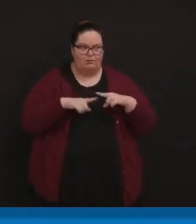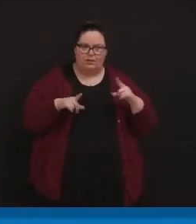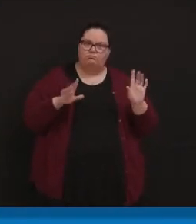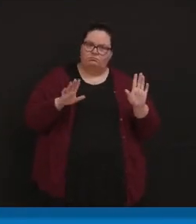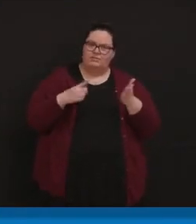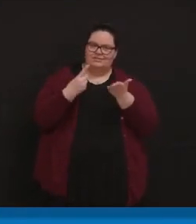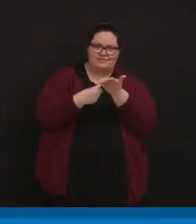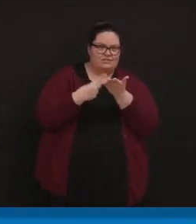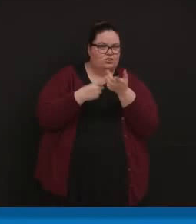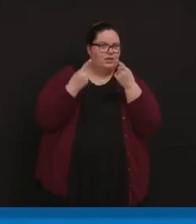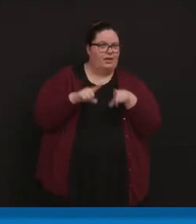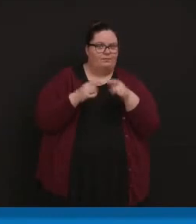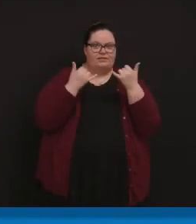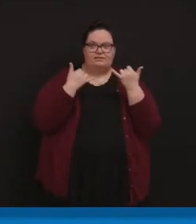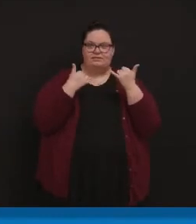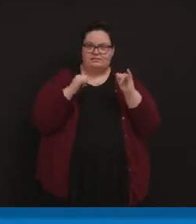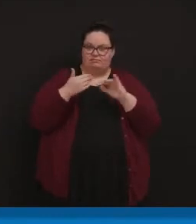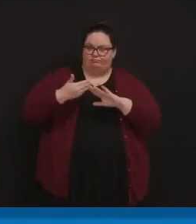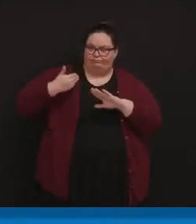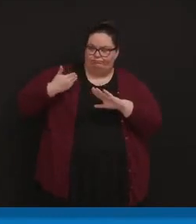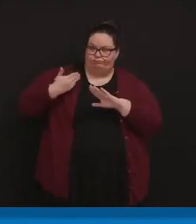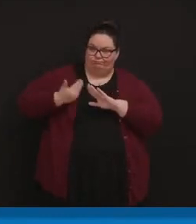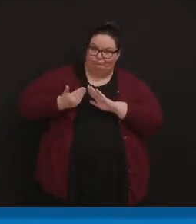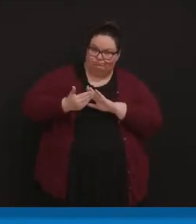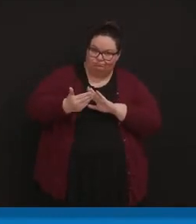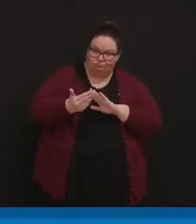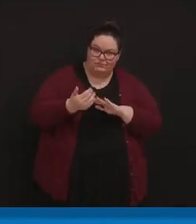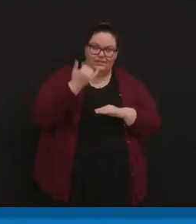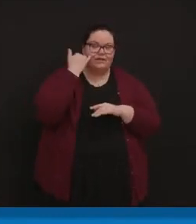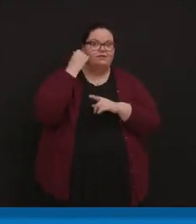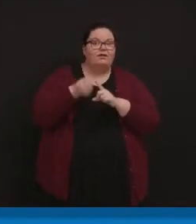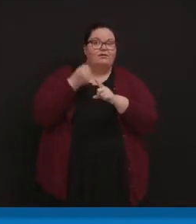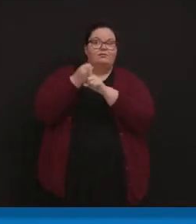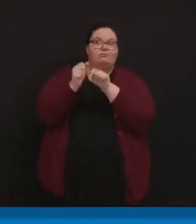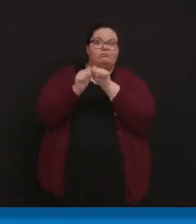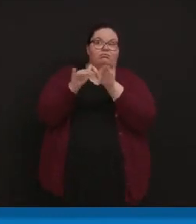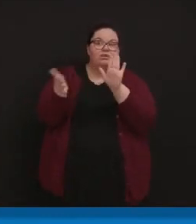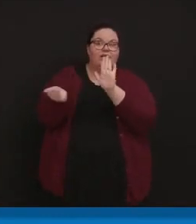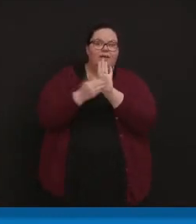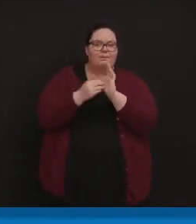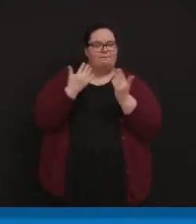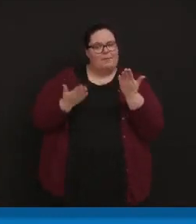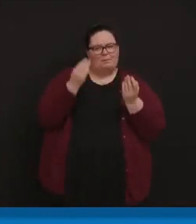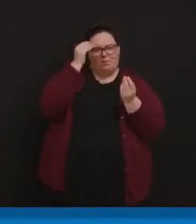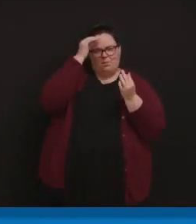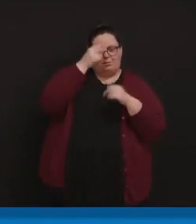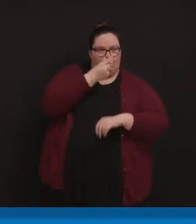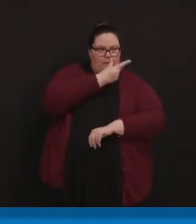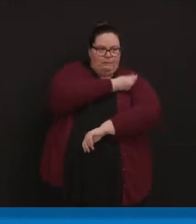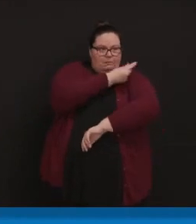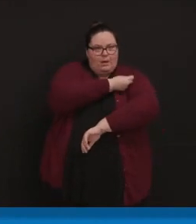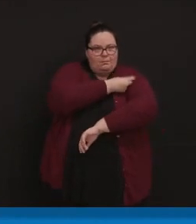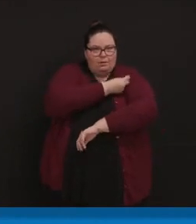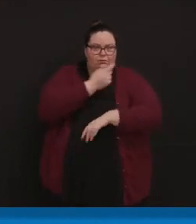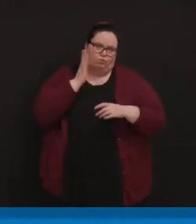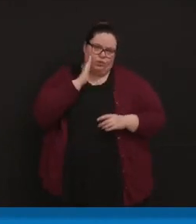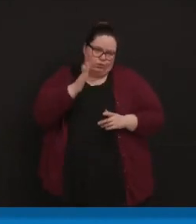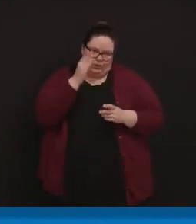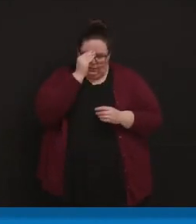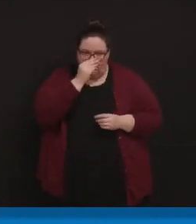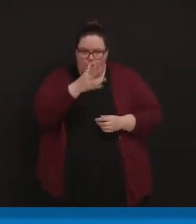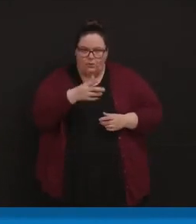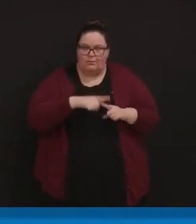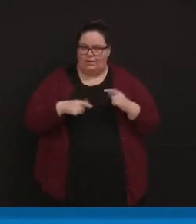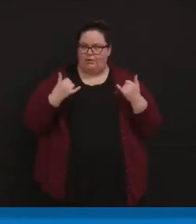again, the discussions are ongoing, and if it's decided that in future outbreak situations that we would consider immunizing people, then that's what we would